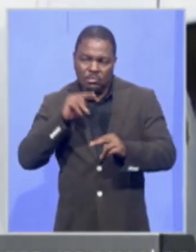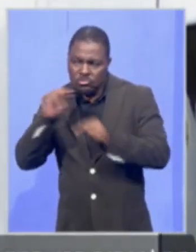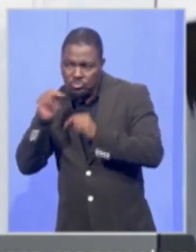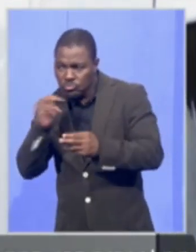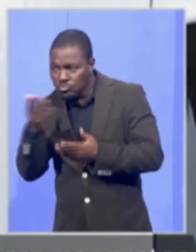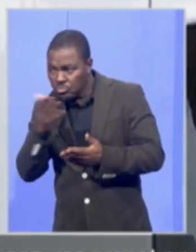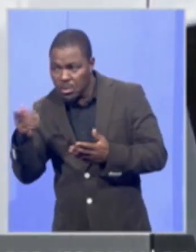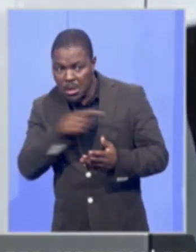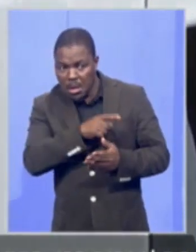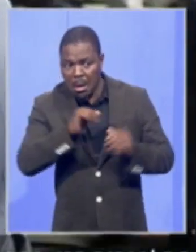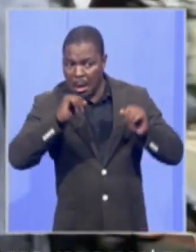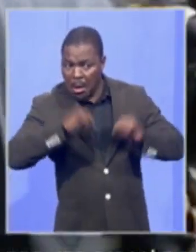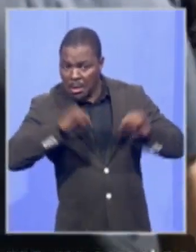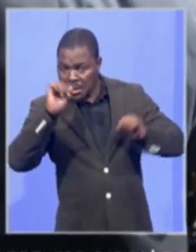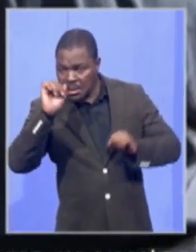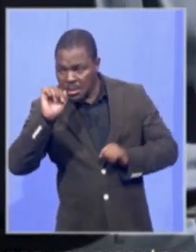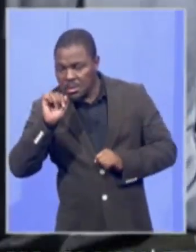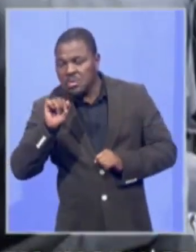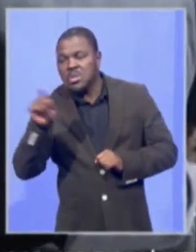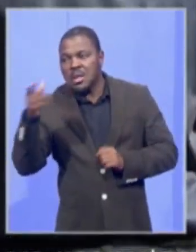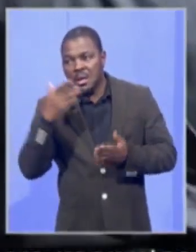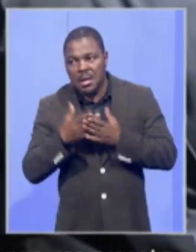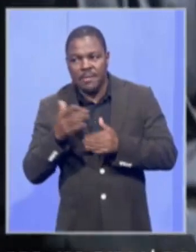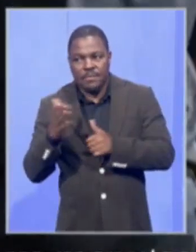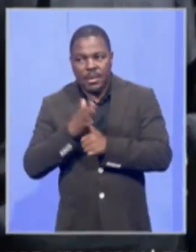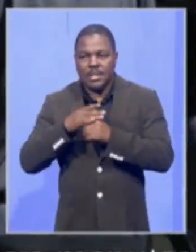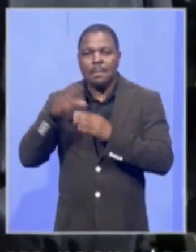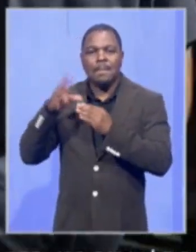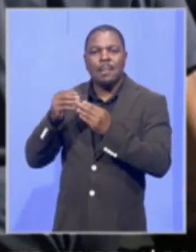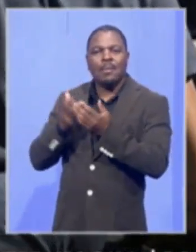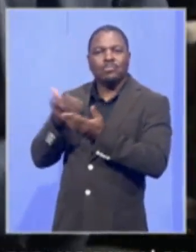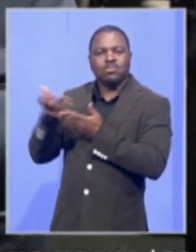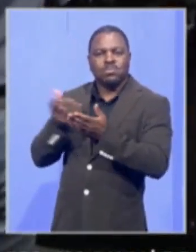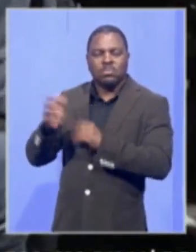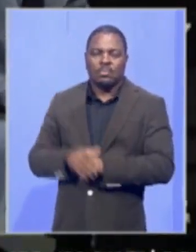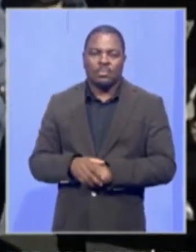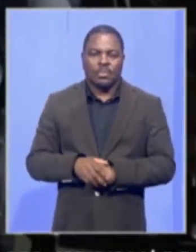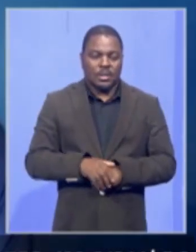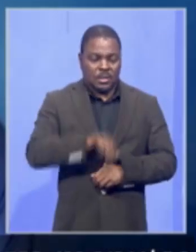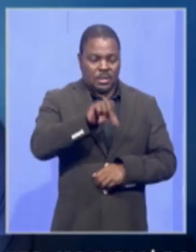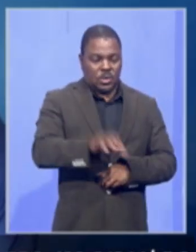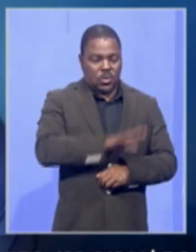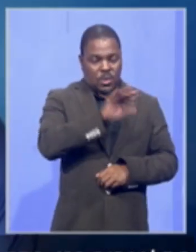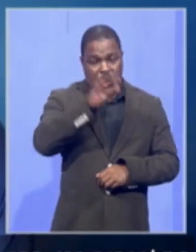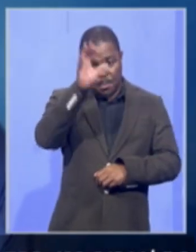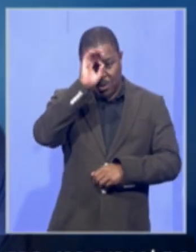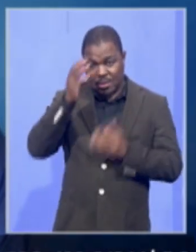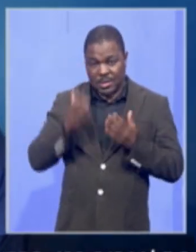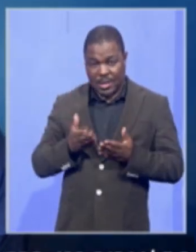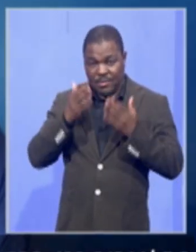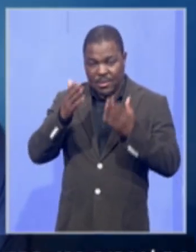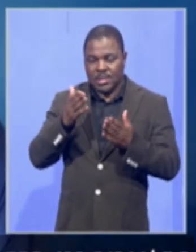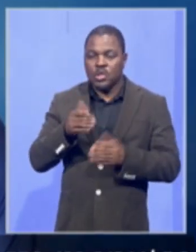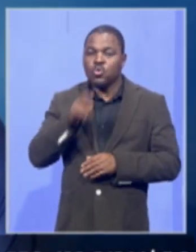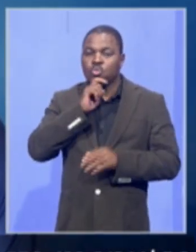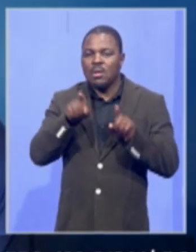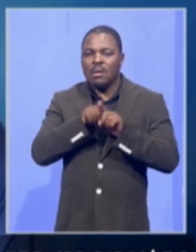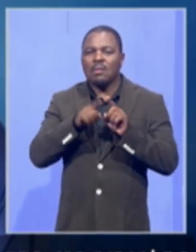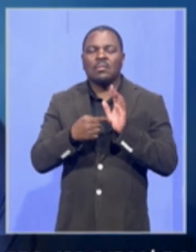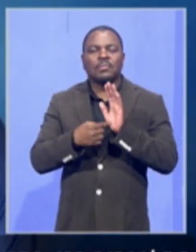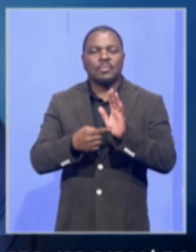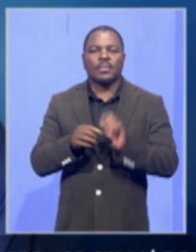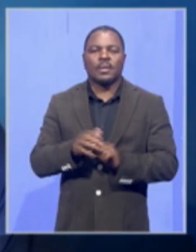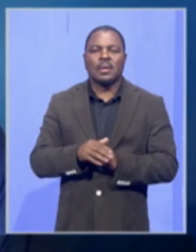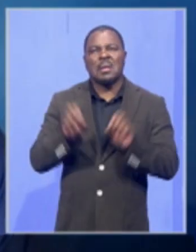le nyehelo eo ka ba tjhe. An organization like the South African Police Service is using it as an example. It has issues